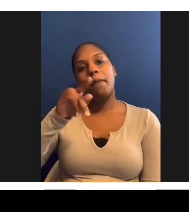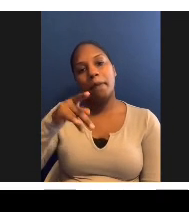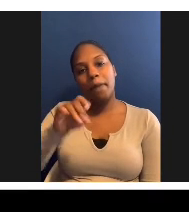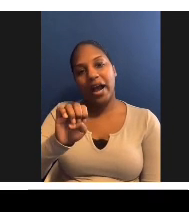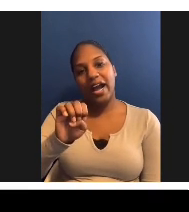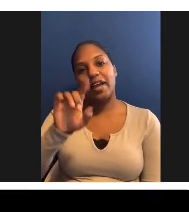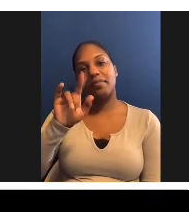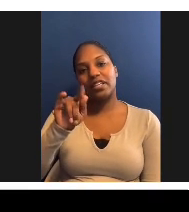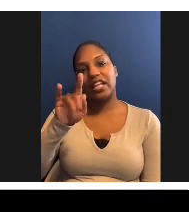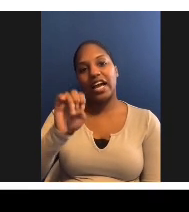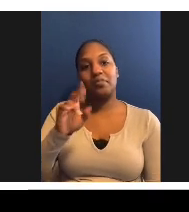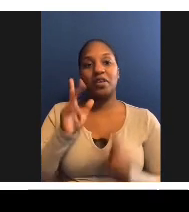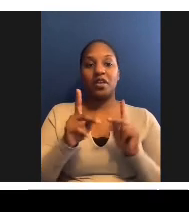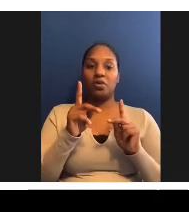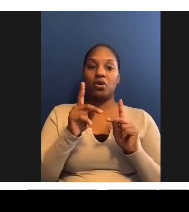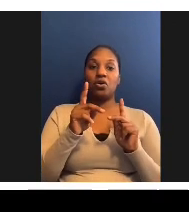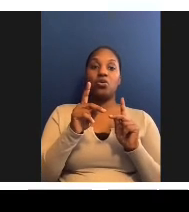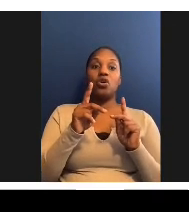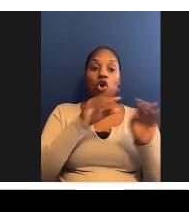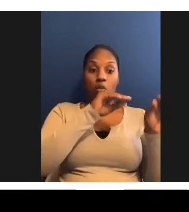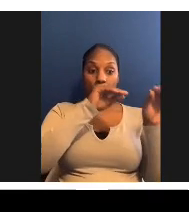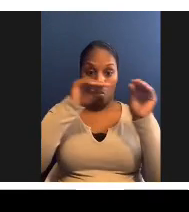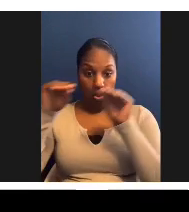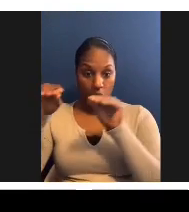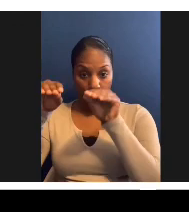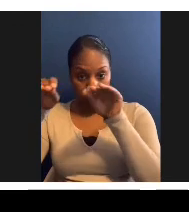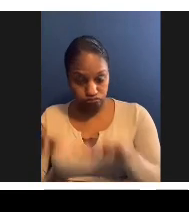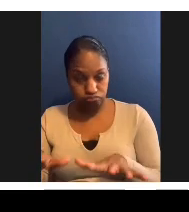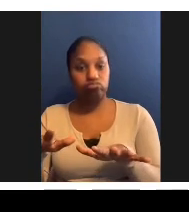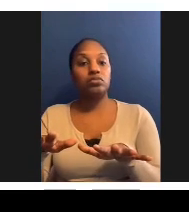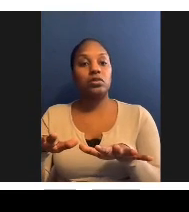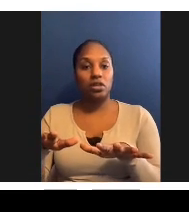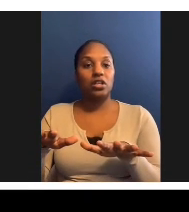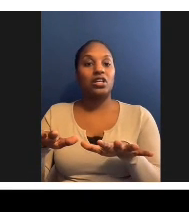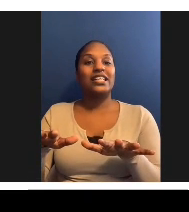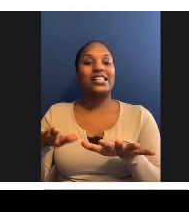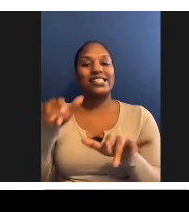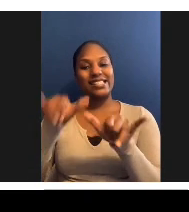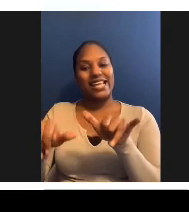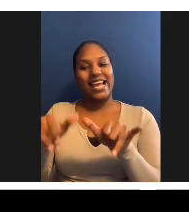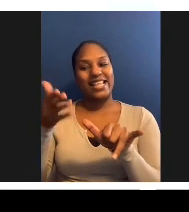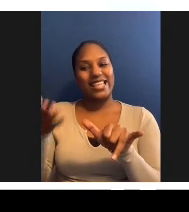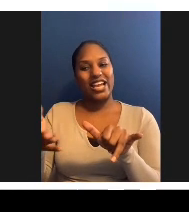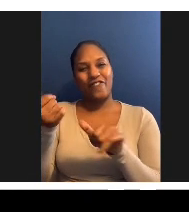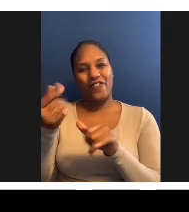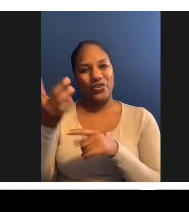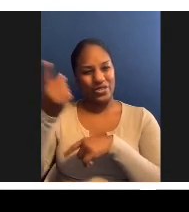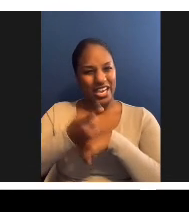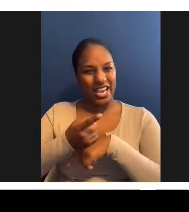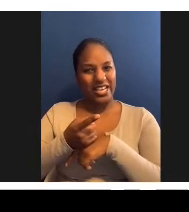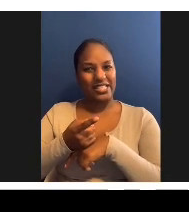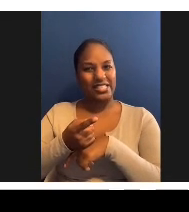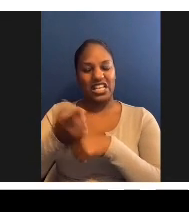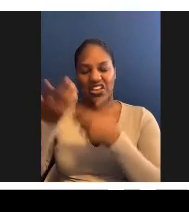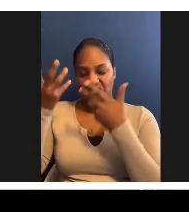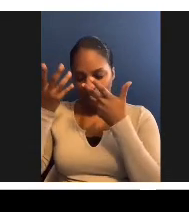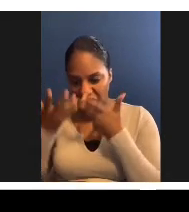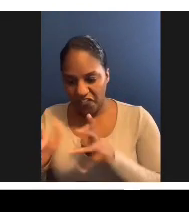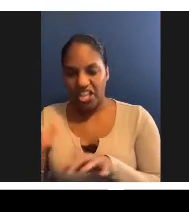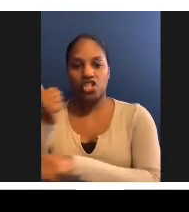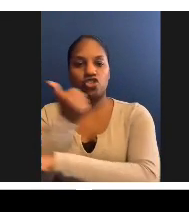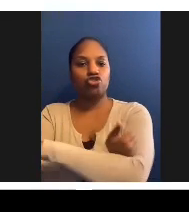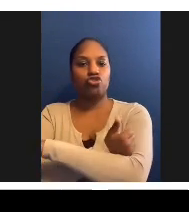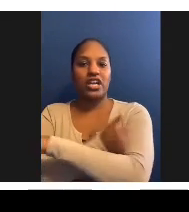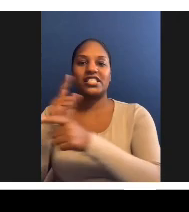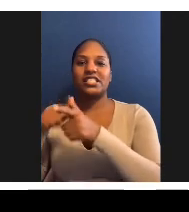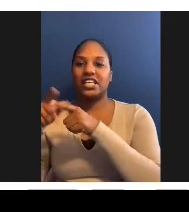from Detroit, only stay in Huntington a couple of days, get rid of their drugs, and then hightail it out of